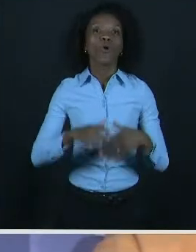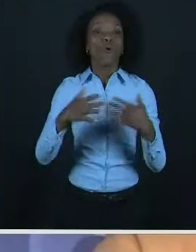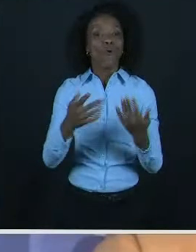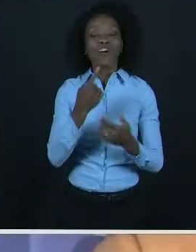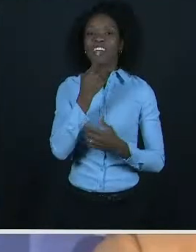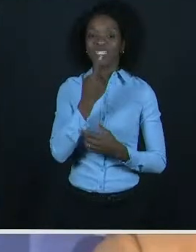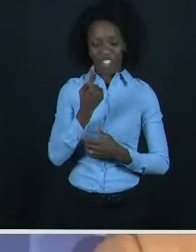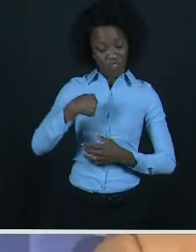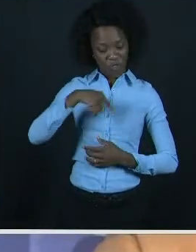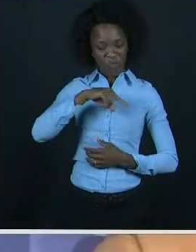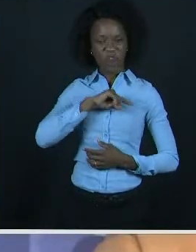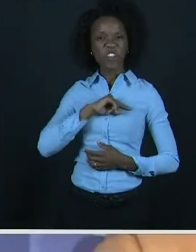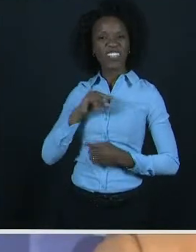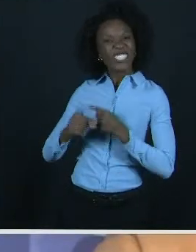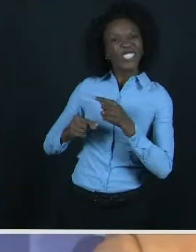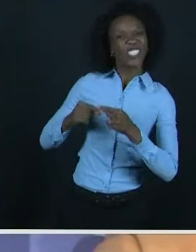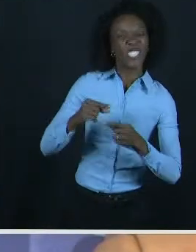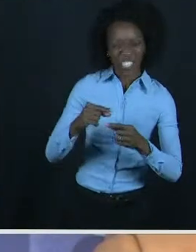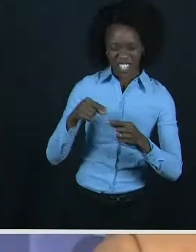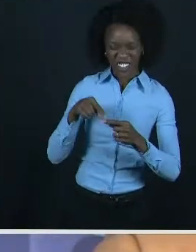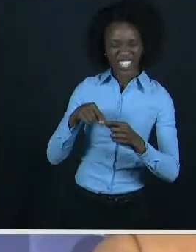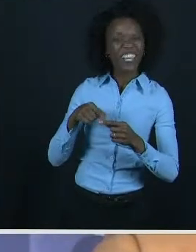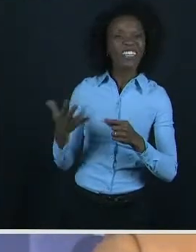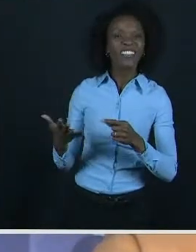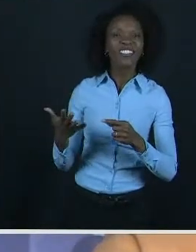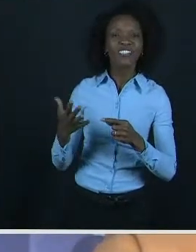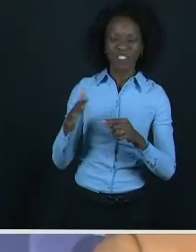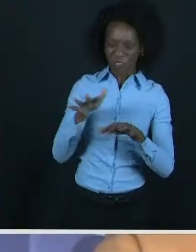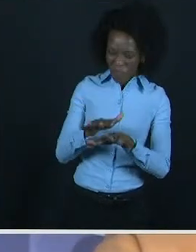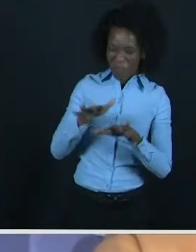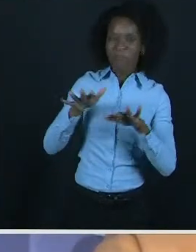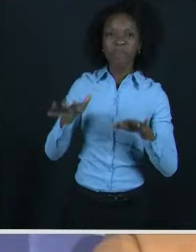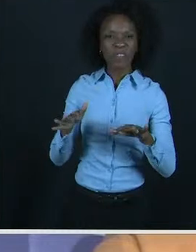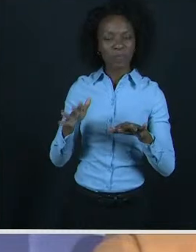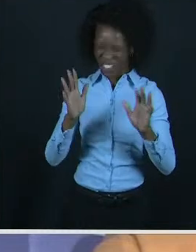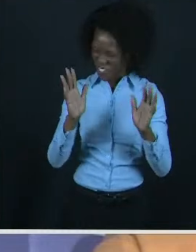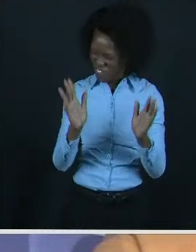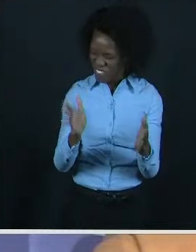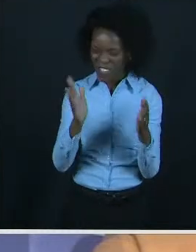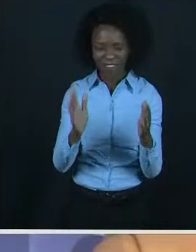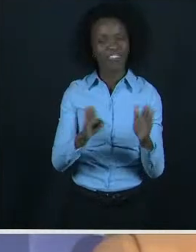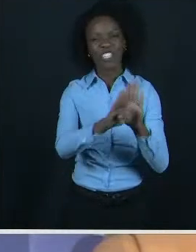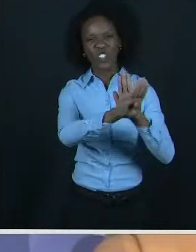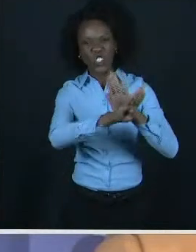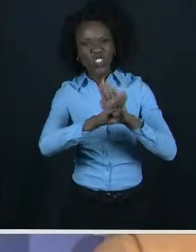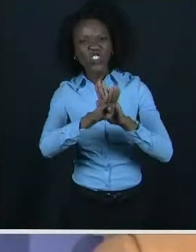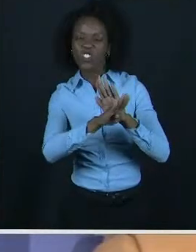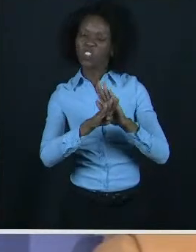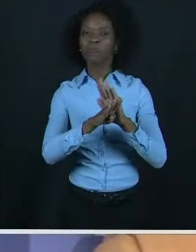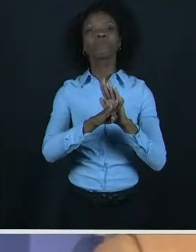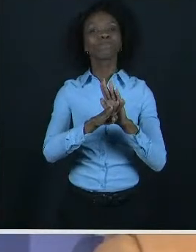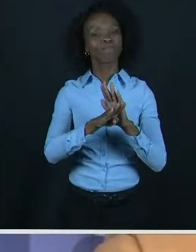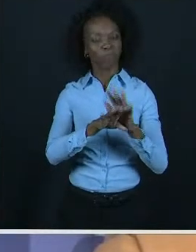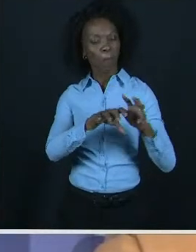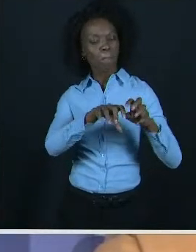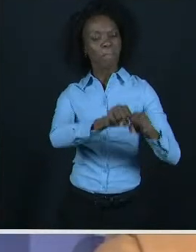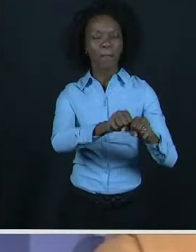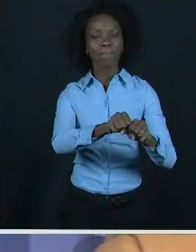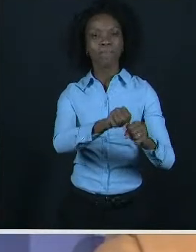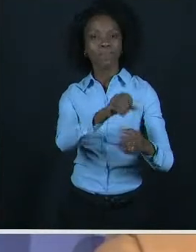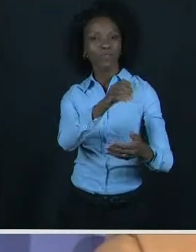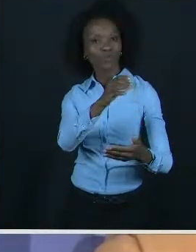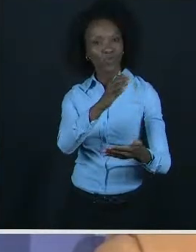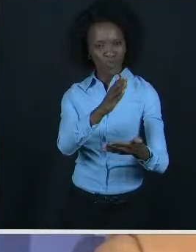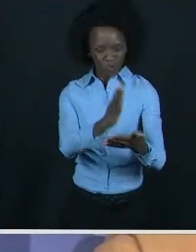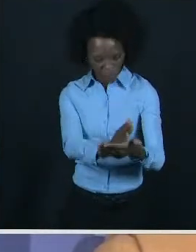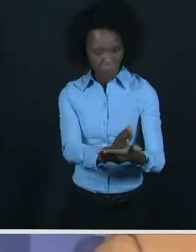the generation that has come to grips with gender-based violence, and we are also the generation